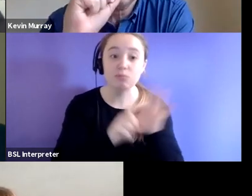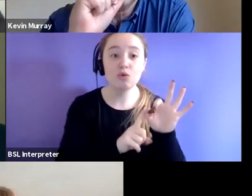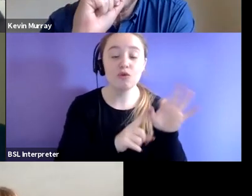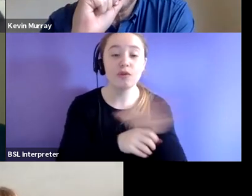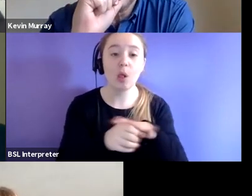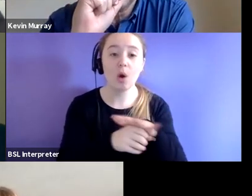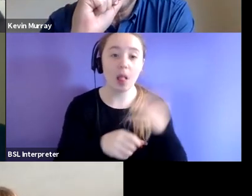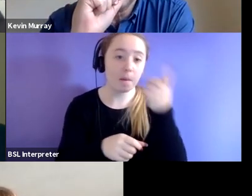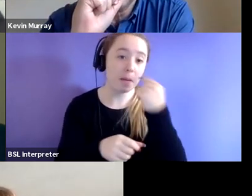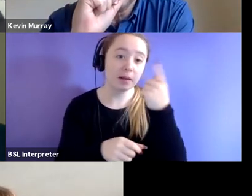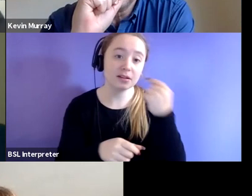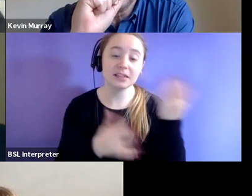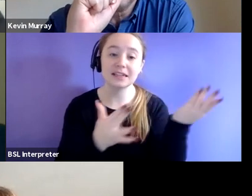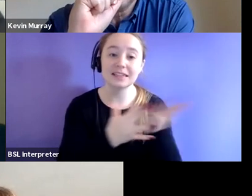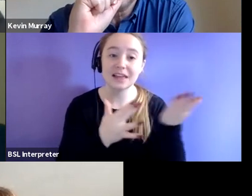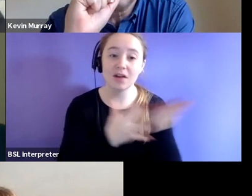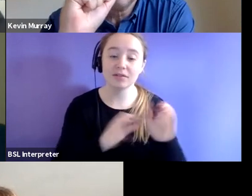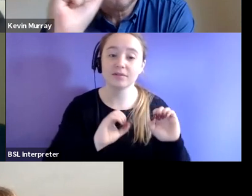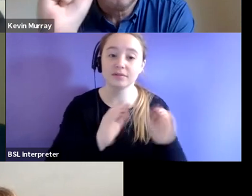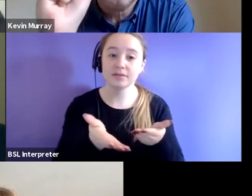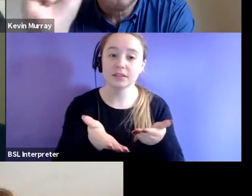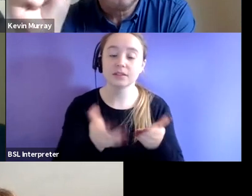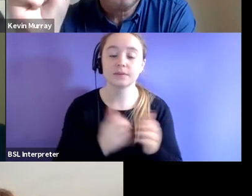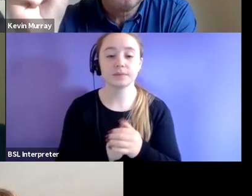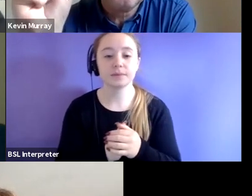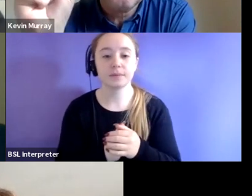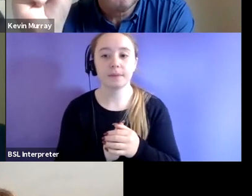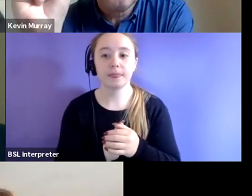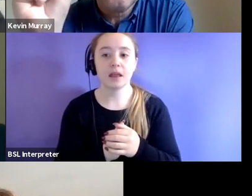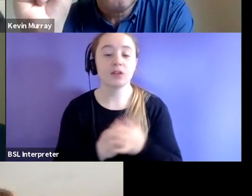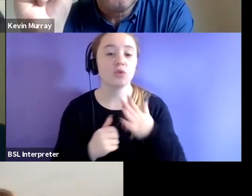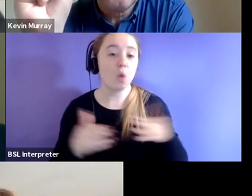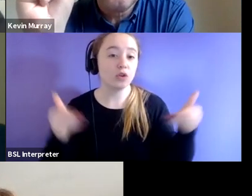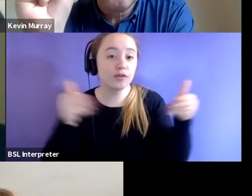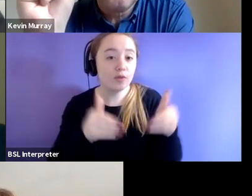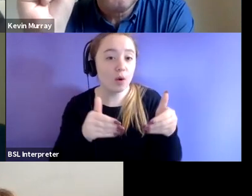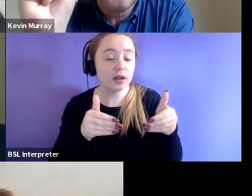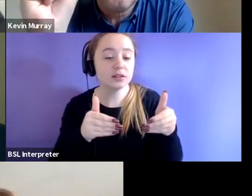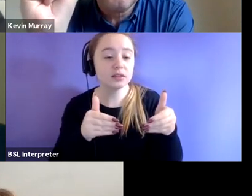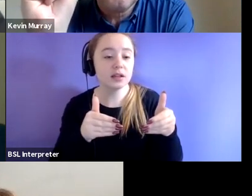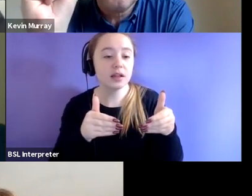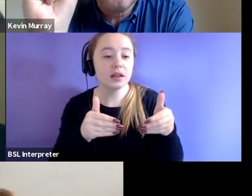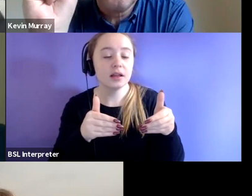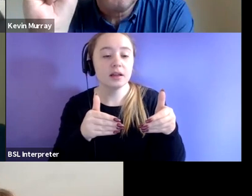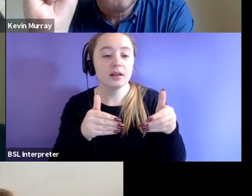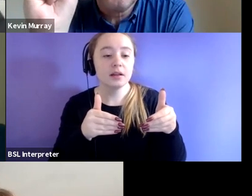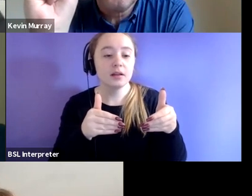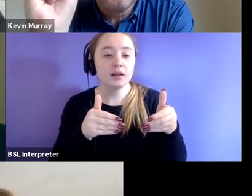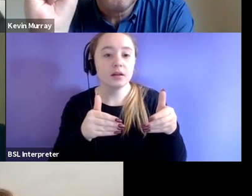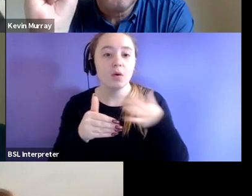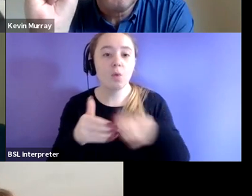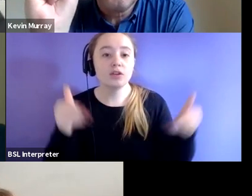locally and to get access to what services are there, to focus them into